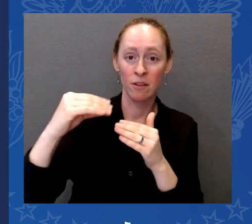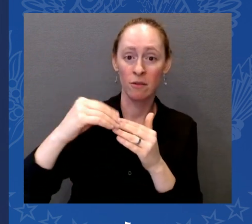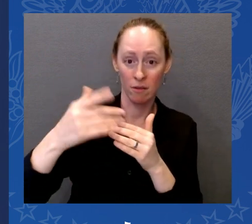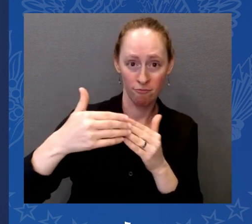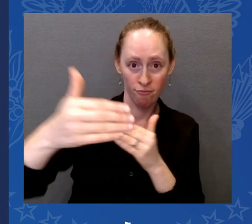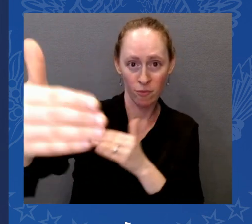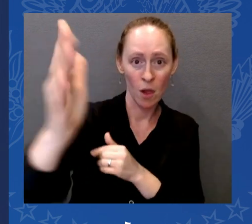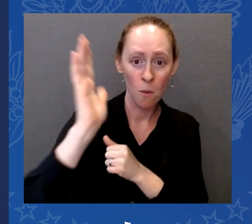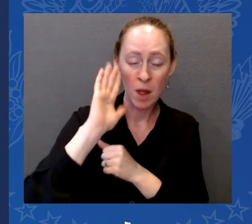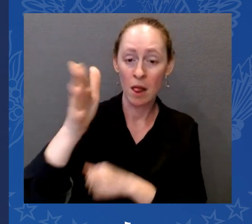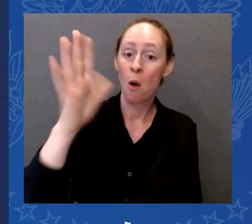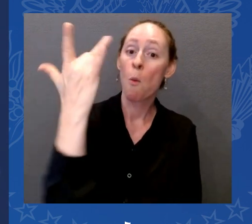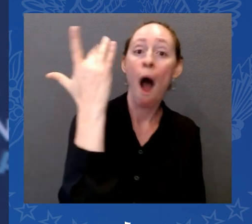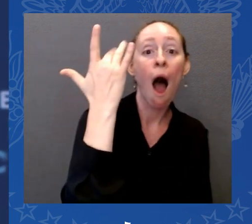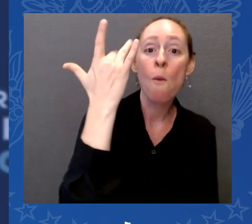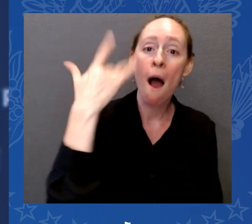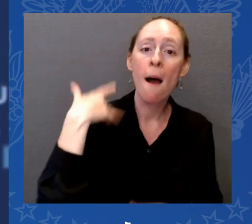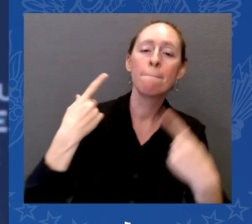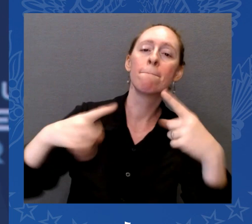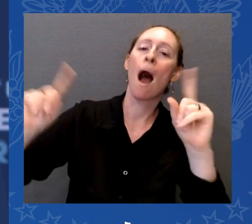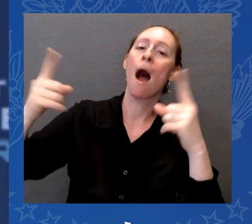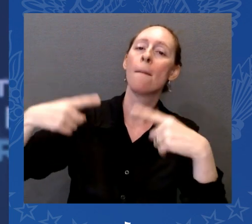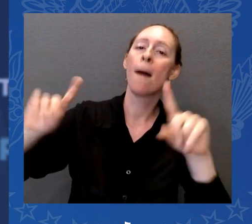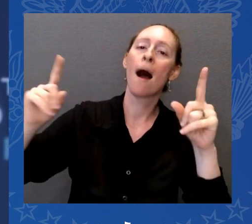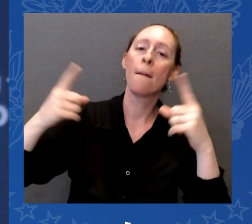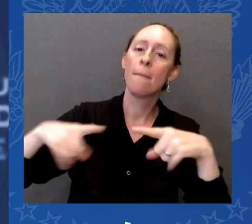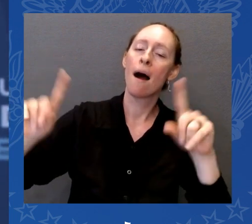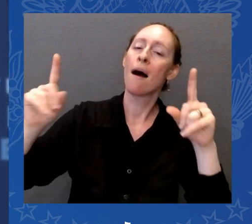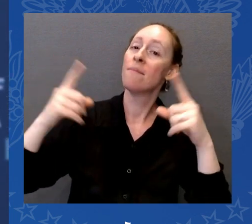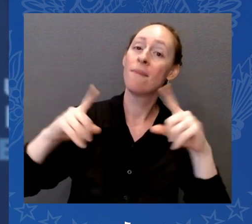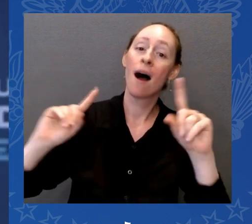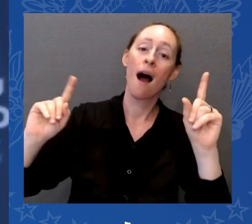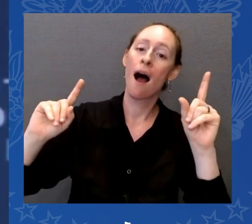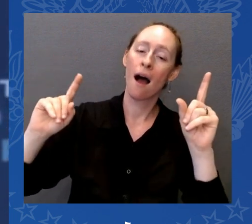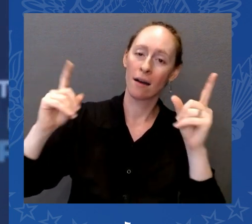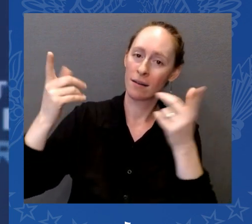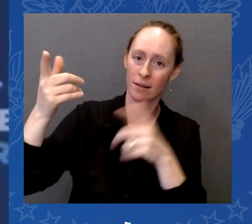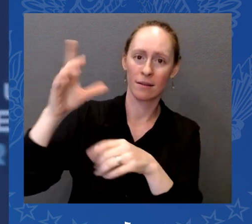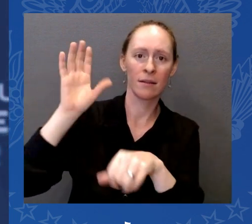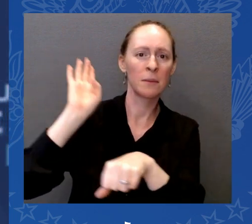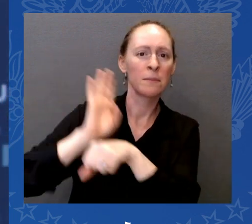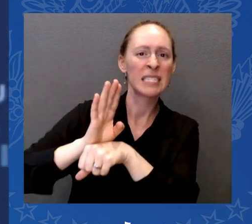something. 15% minimum tax. You know, in the